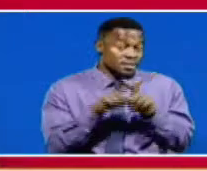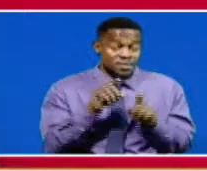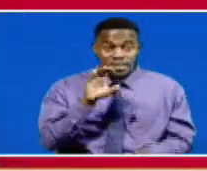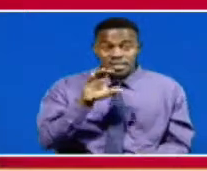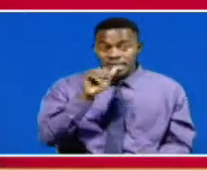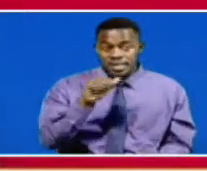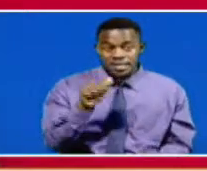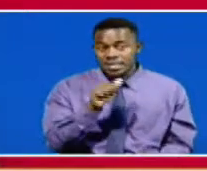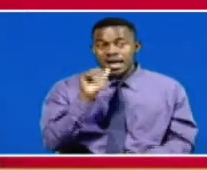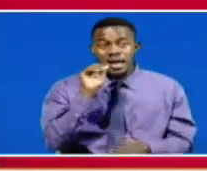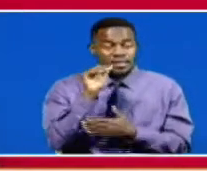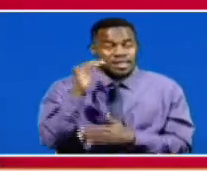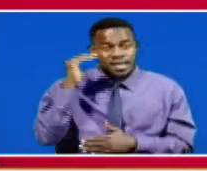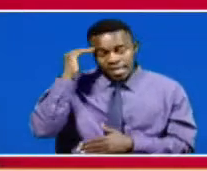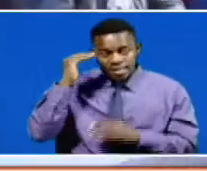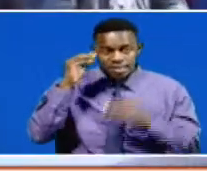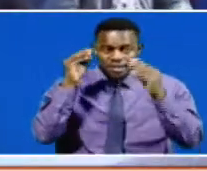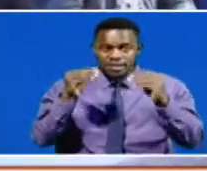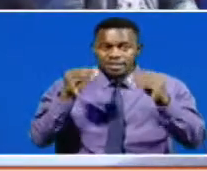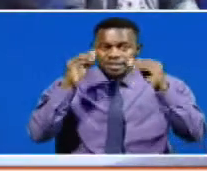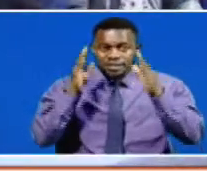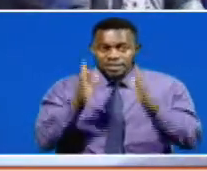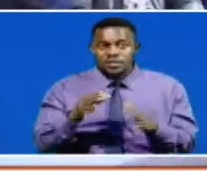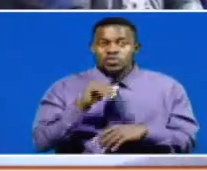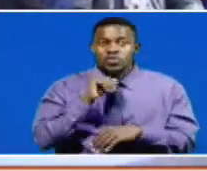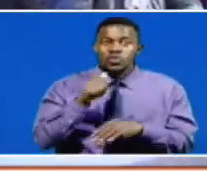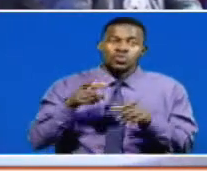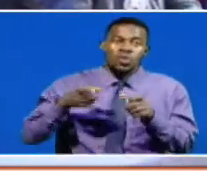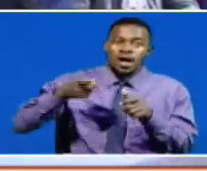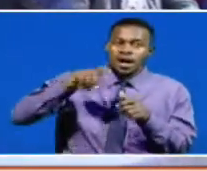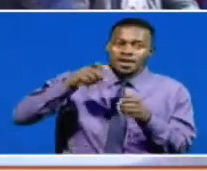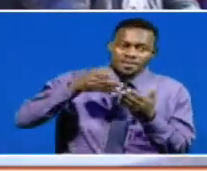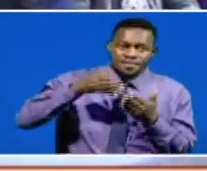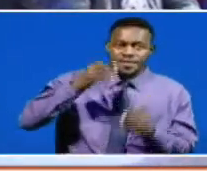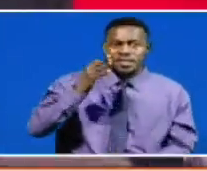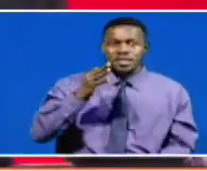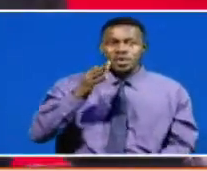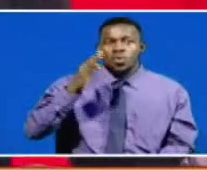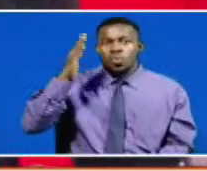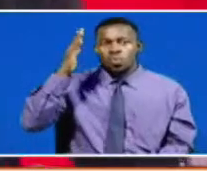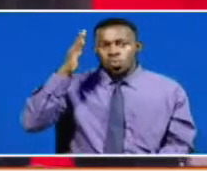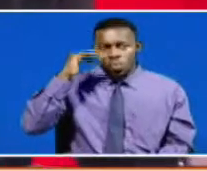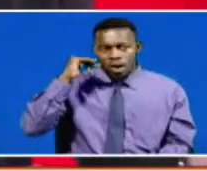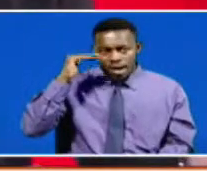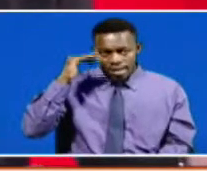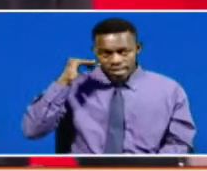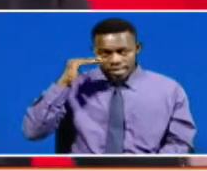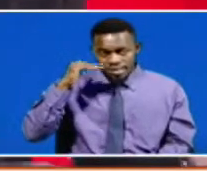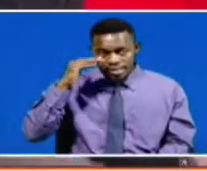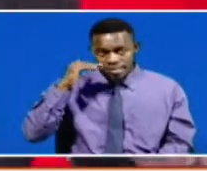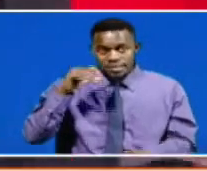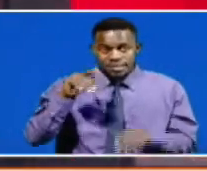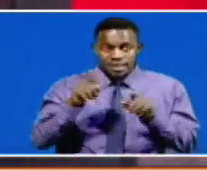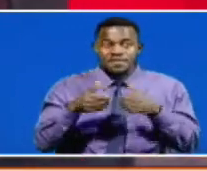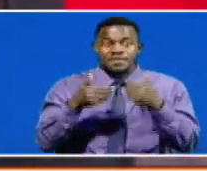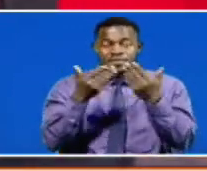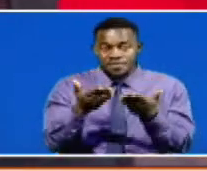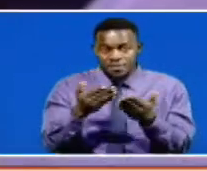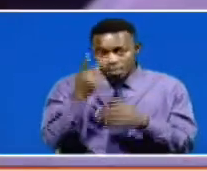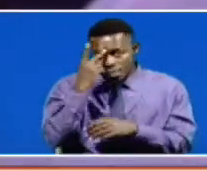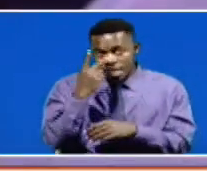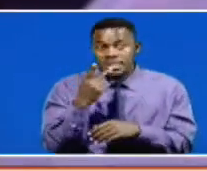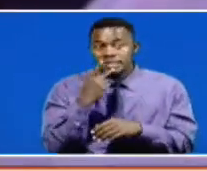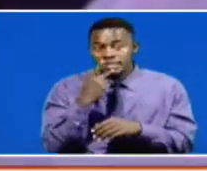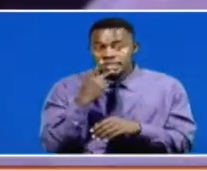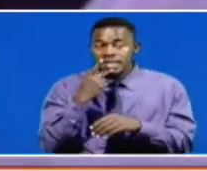asking schools not to compel parents to source uniforms from exclusive dealers and instead give parents the liberty to source school